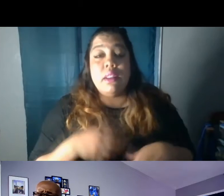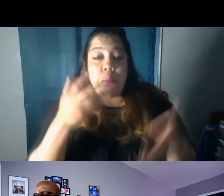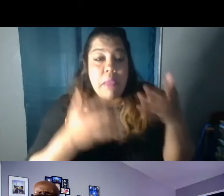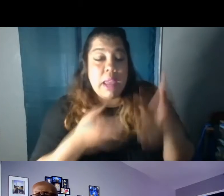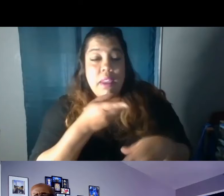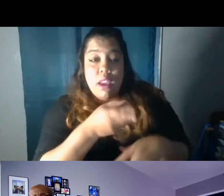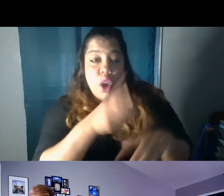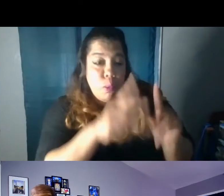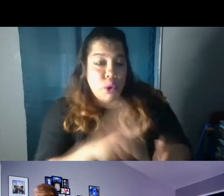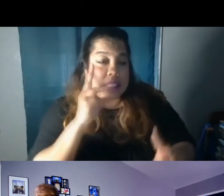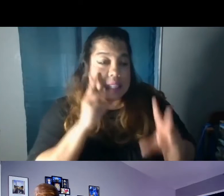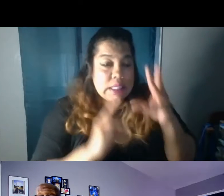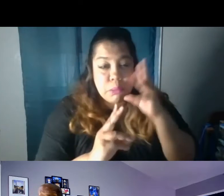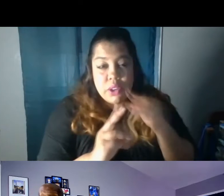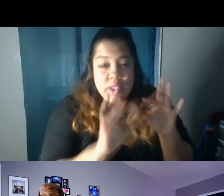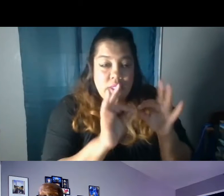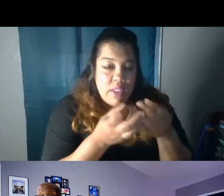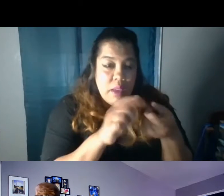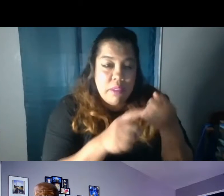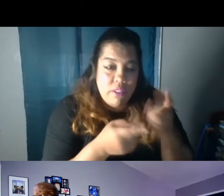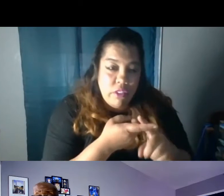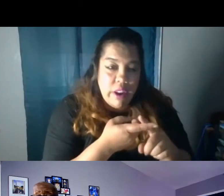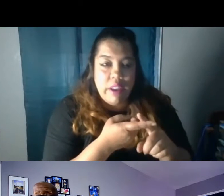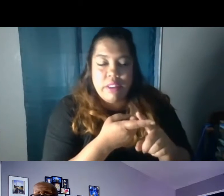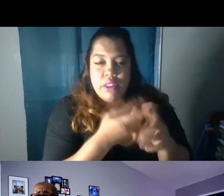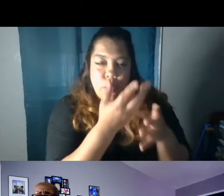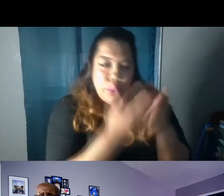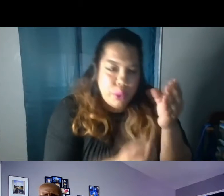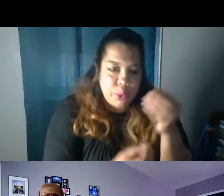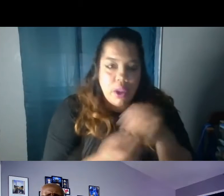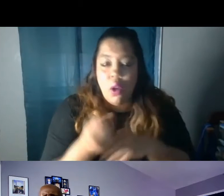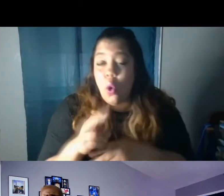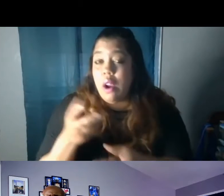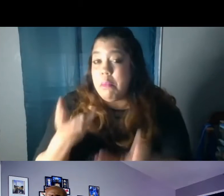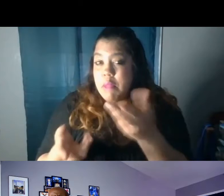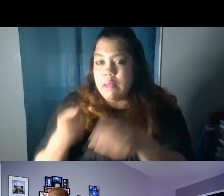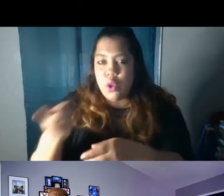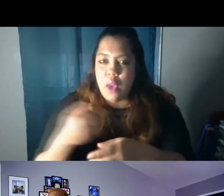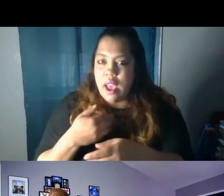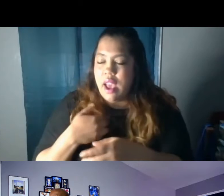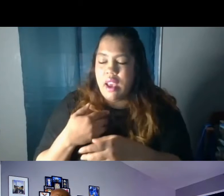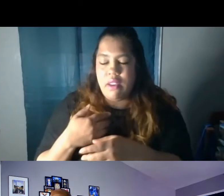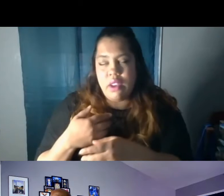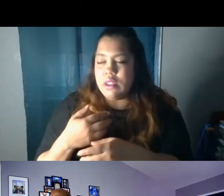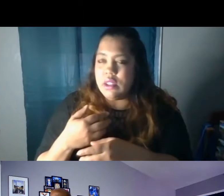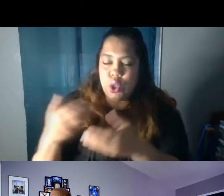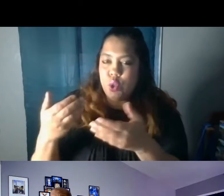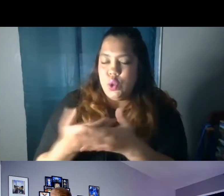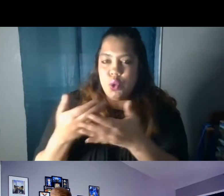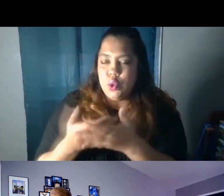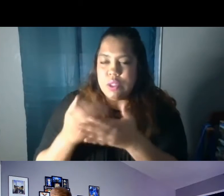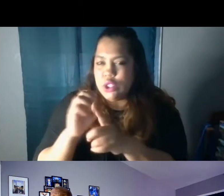any sort of transition or crisis. They guide us toward appreciating life's